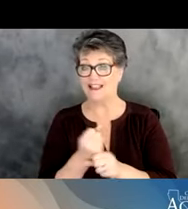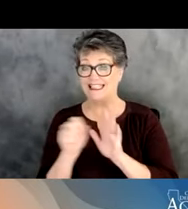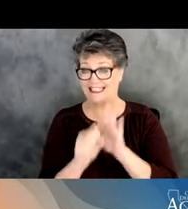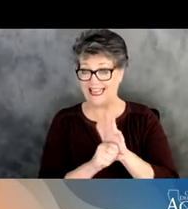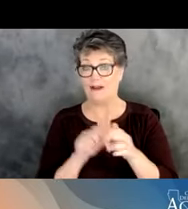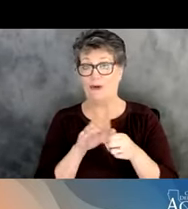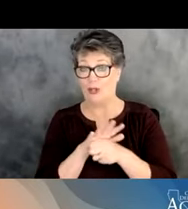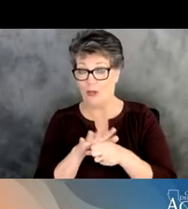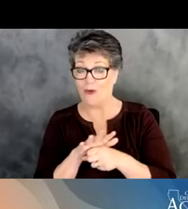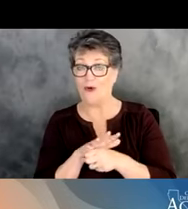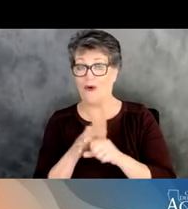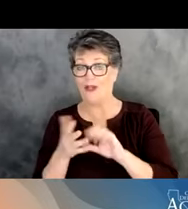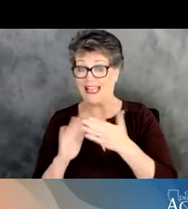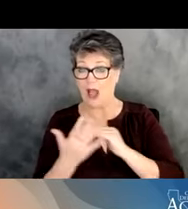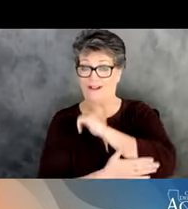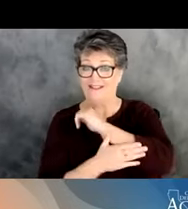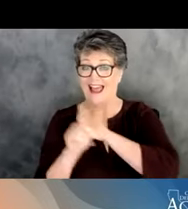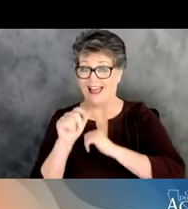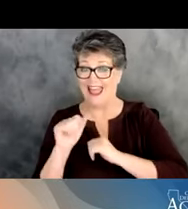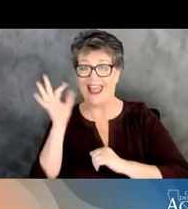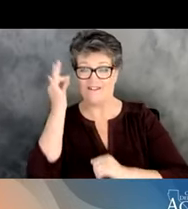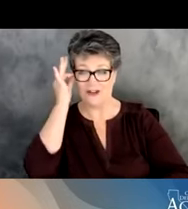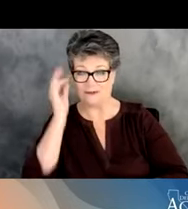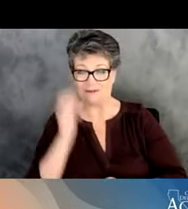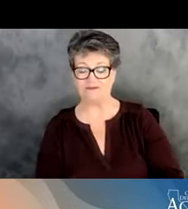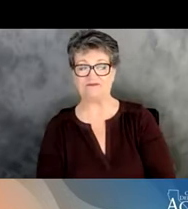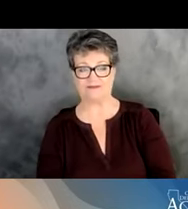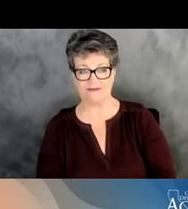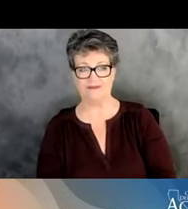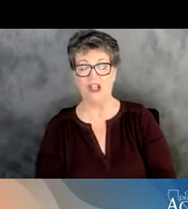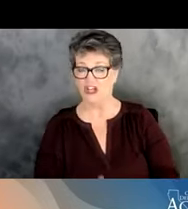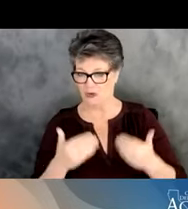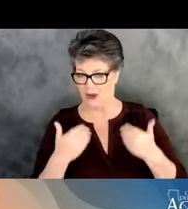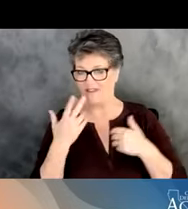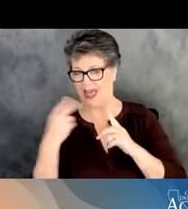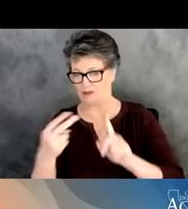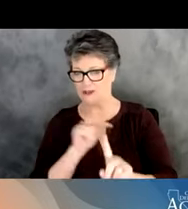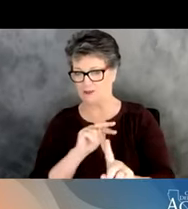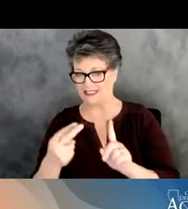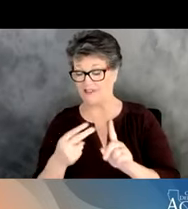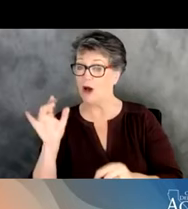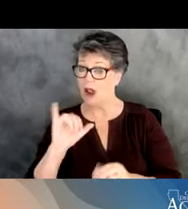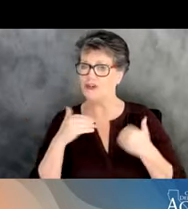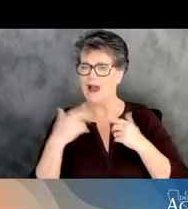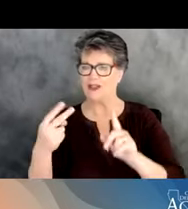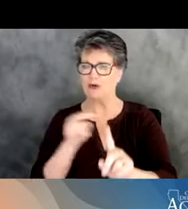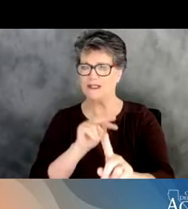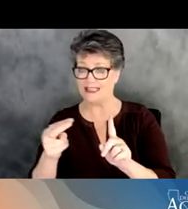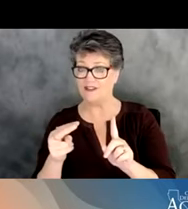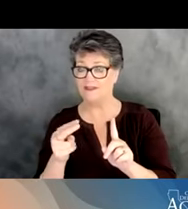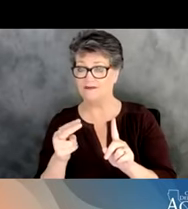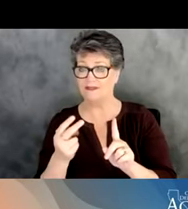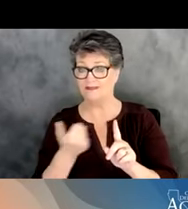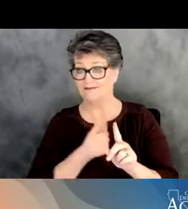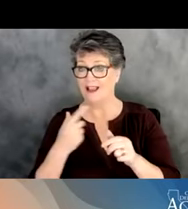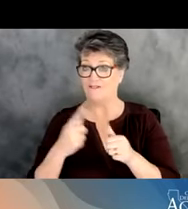local, county and city of Los Angeles and federal government. So I have that perspective, but I also have a perspective of being first